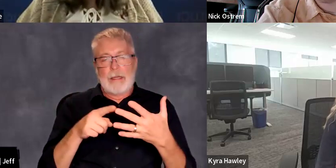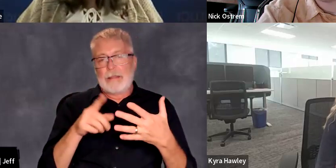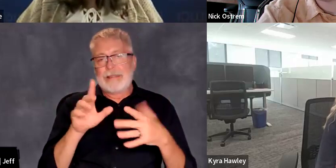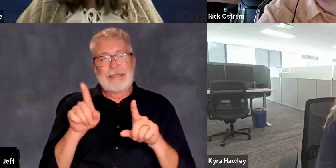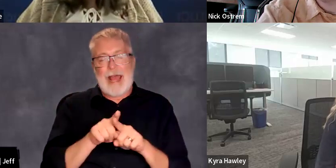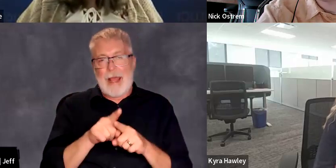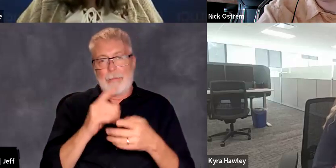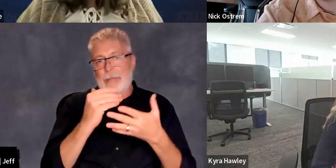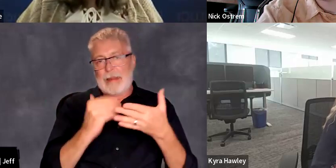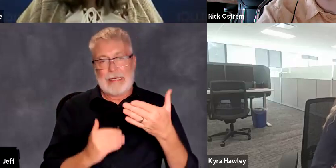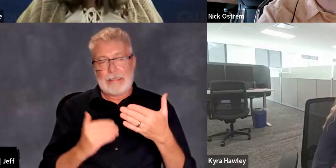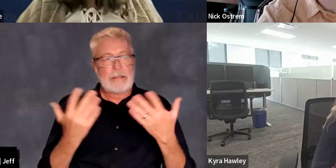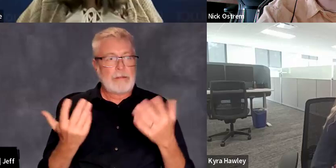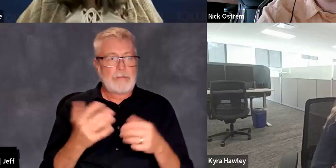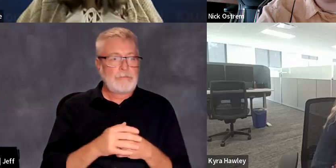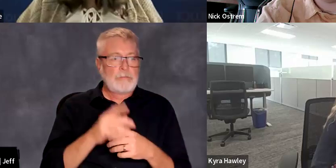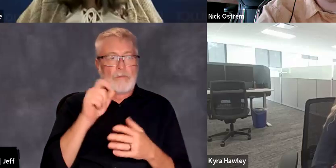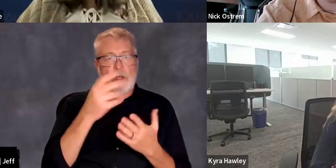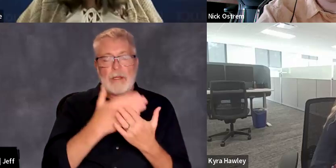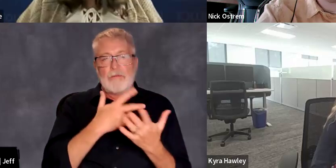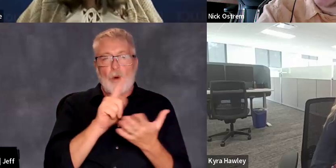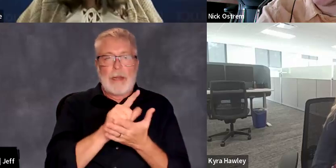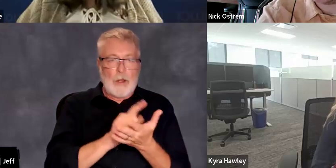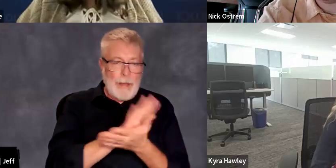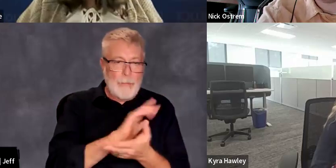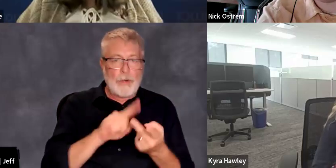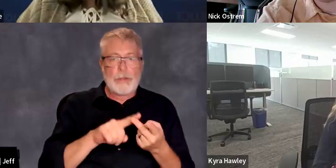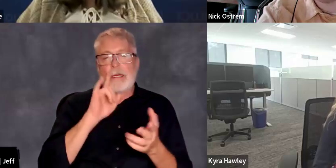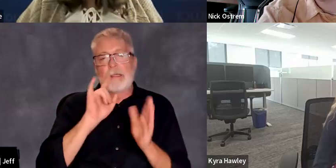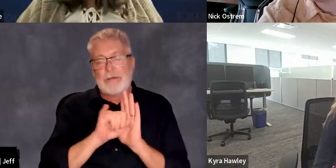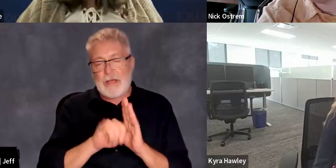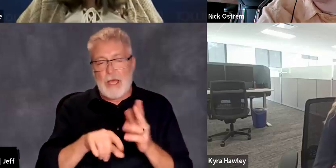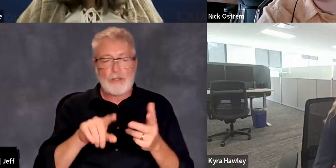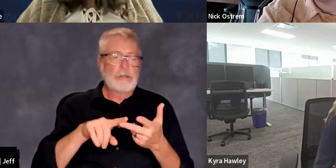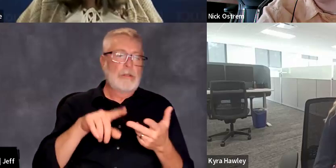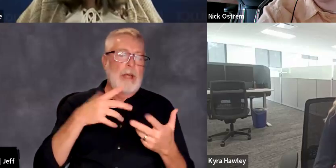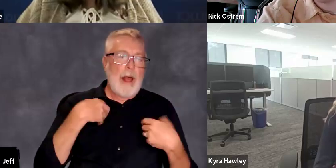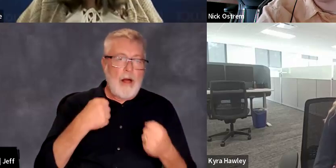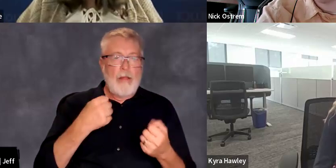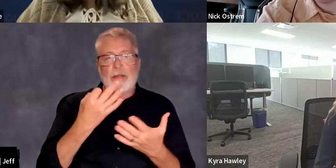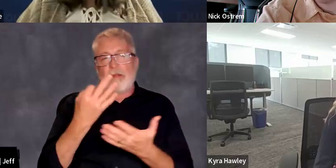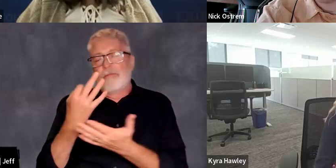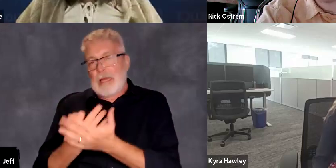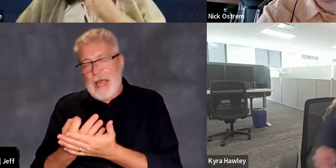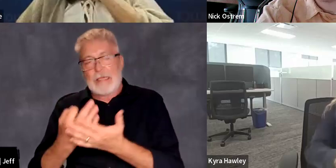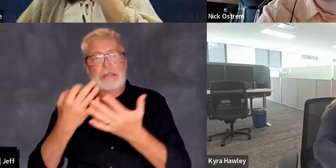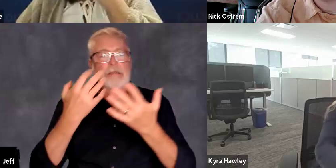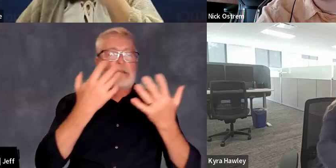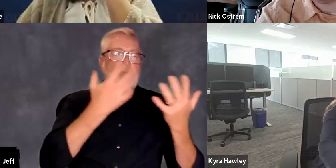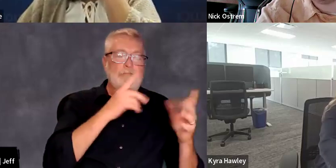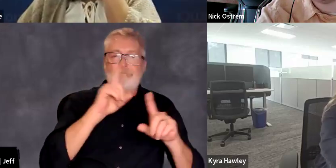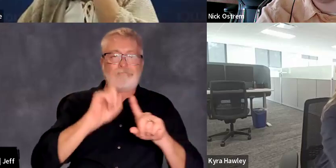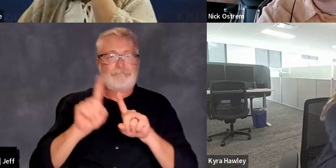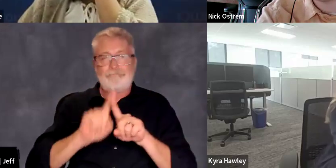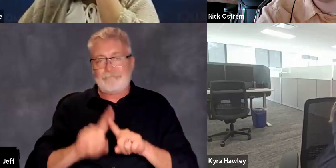So you have a checklist of legal papers, your identification, your health and financial information, any of the